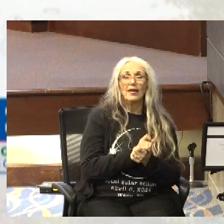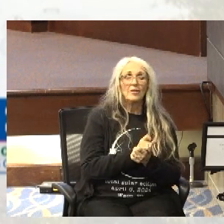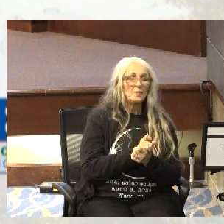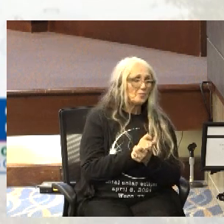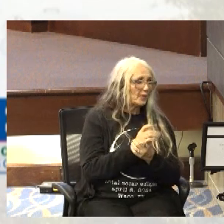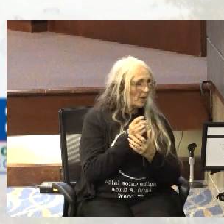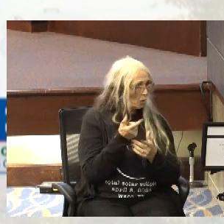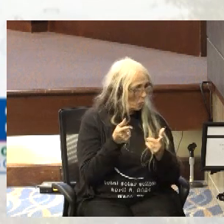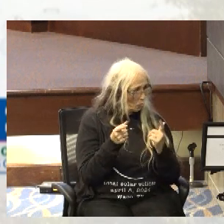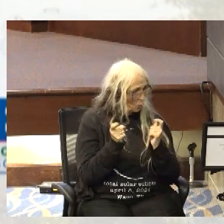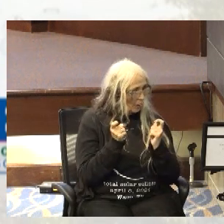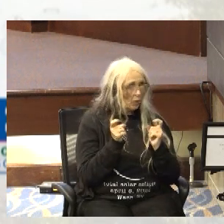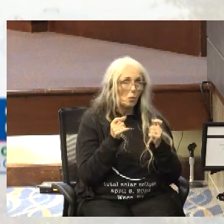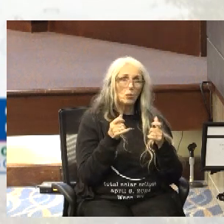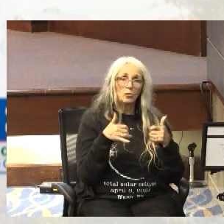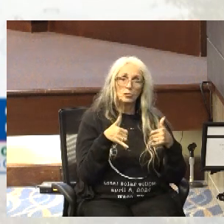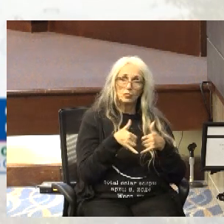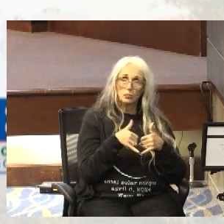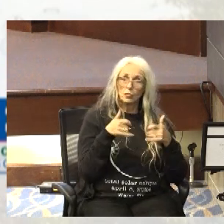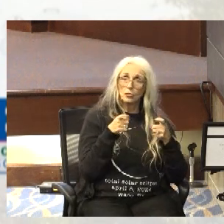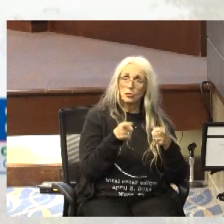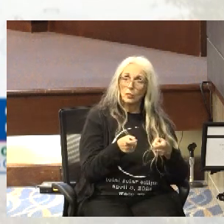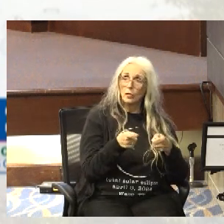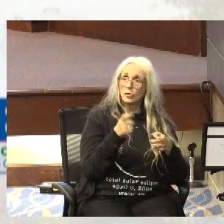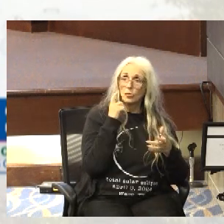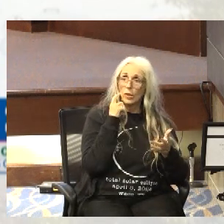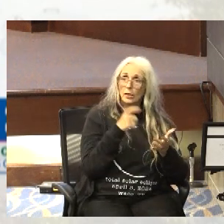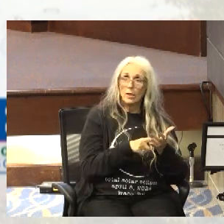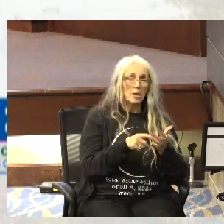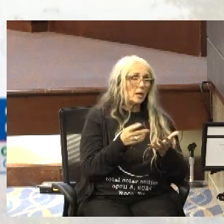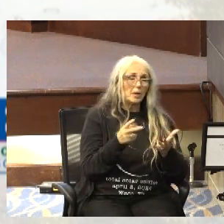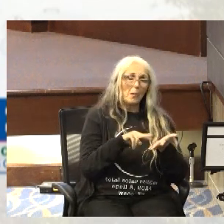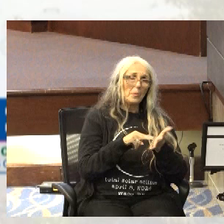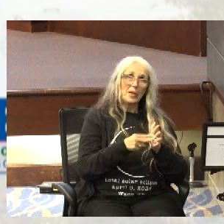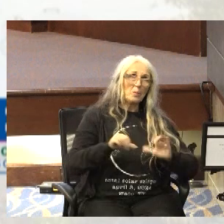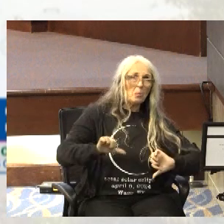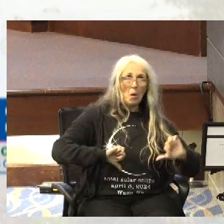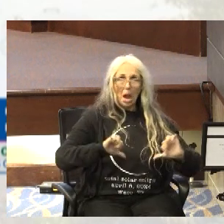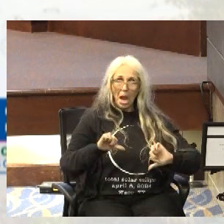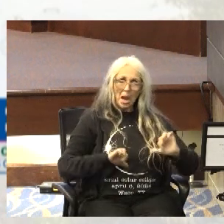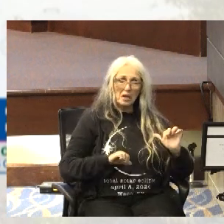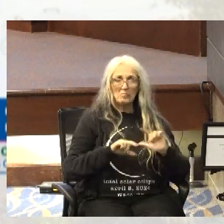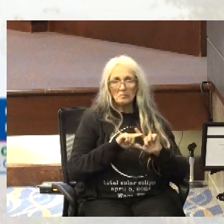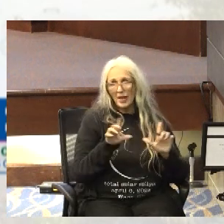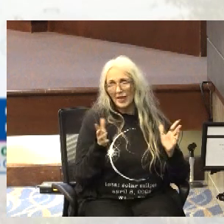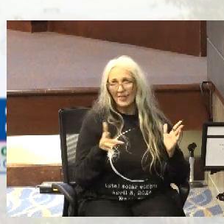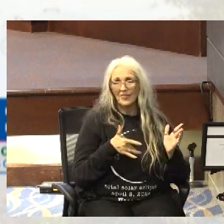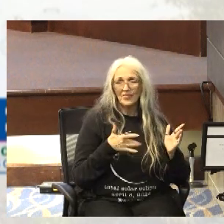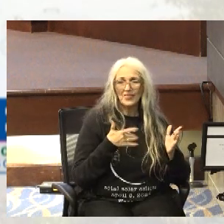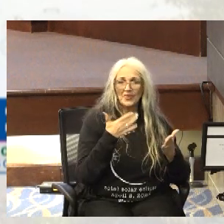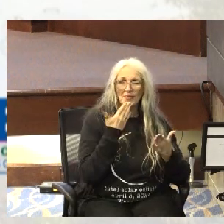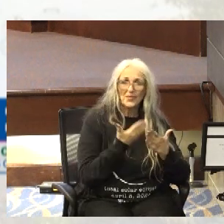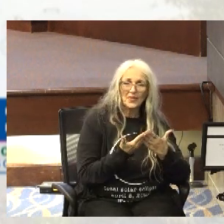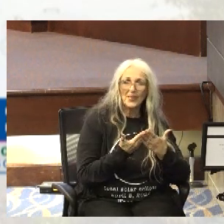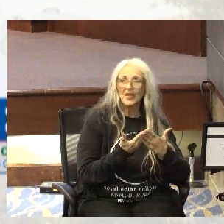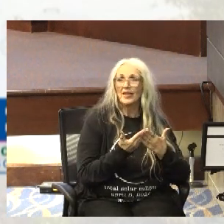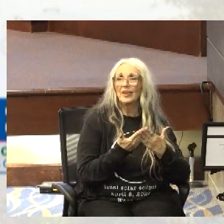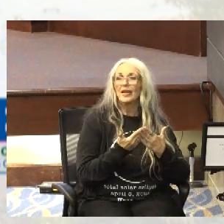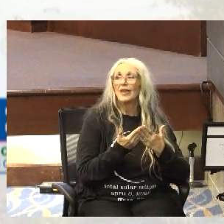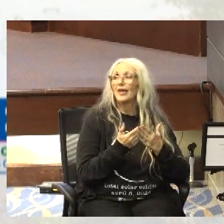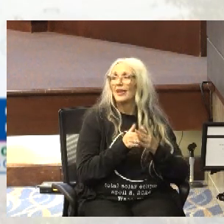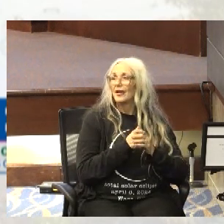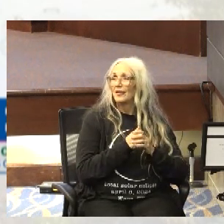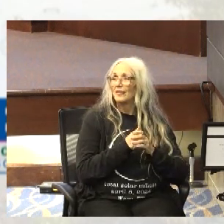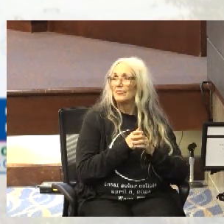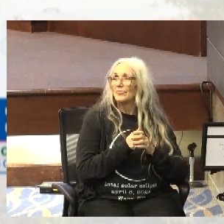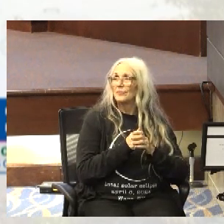Just some quick awards and recognitions, not to brag or boast, but it feels good when your peers call you out, and we've been called out